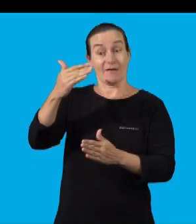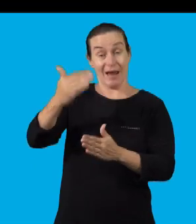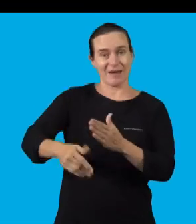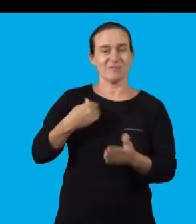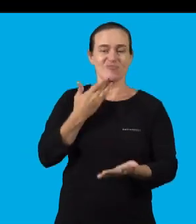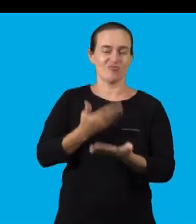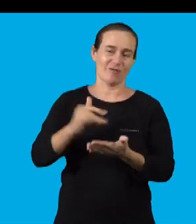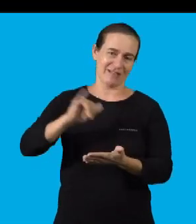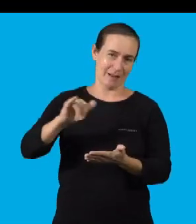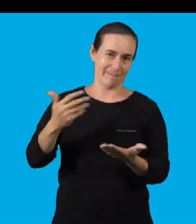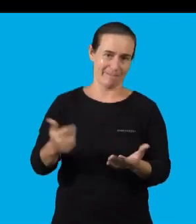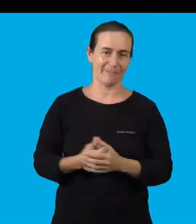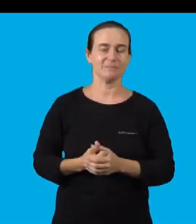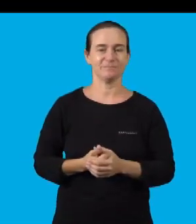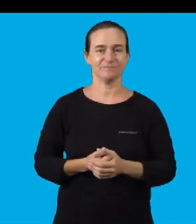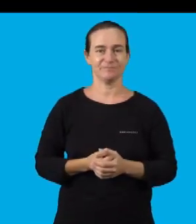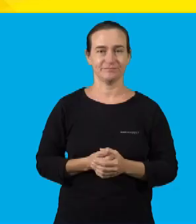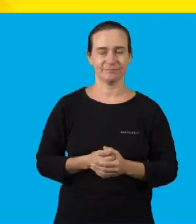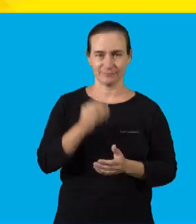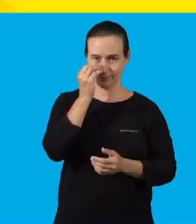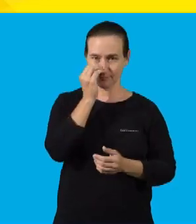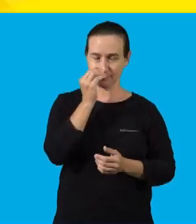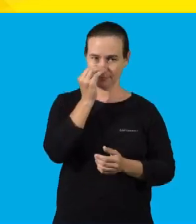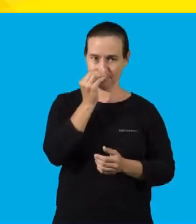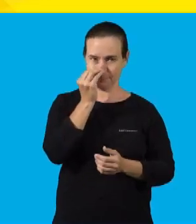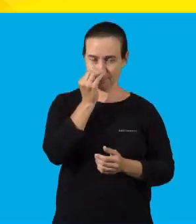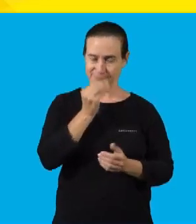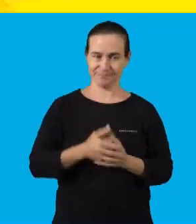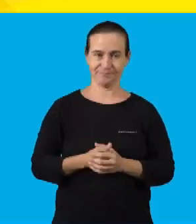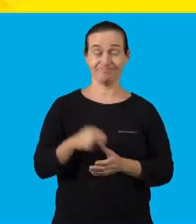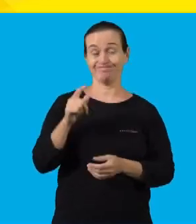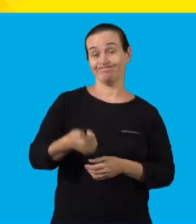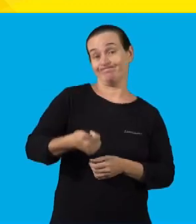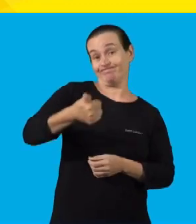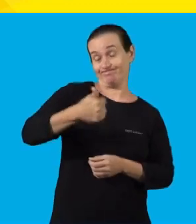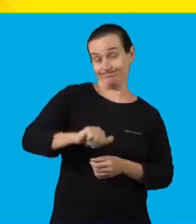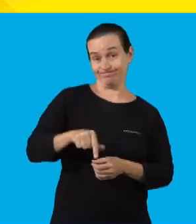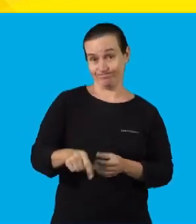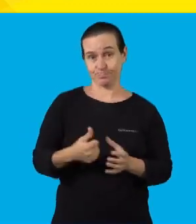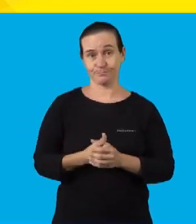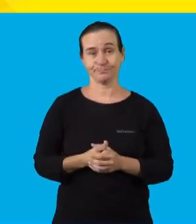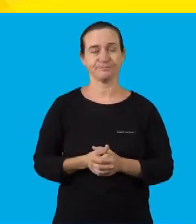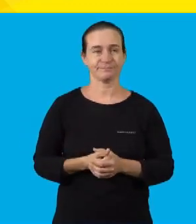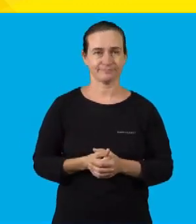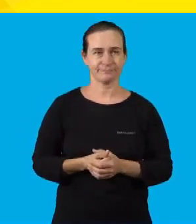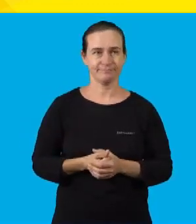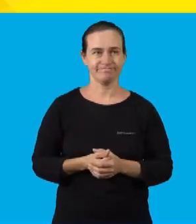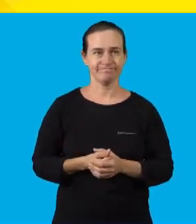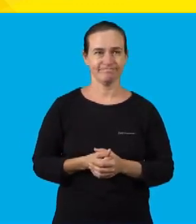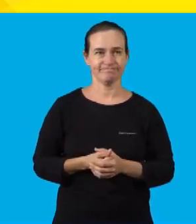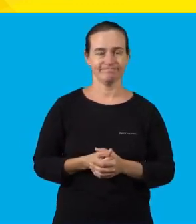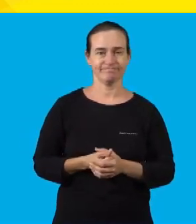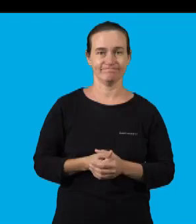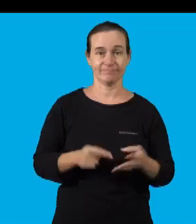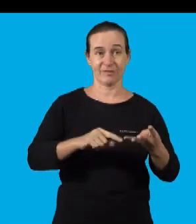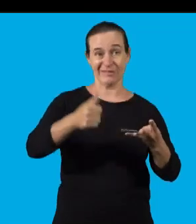to be your final answer. Let's look at the next question under this hyperbola.